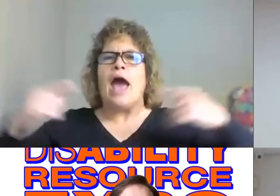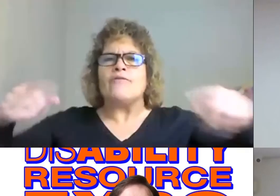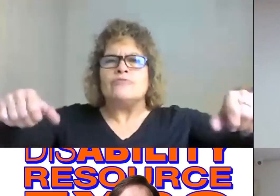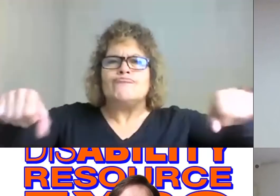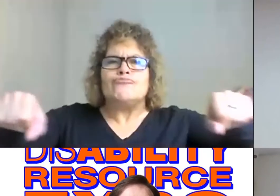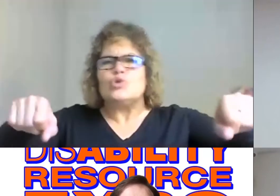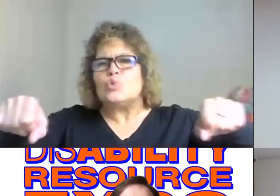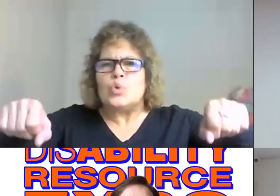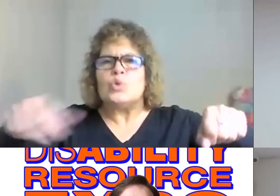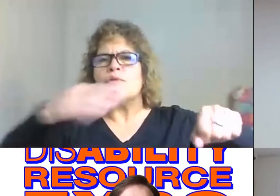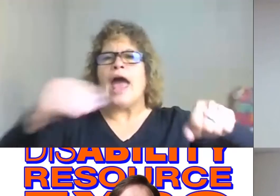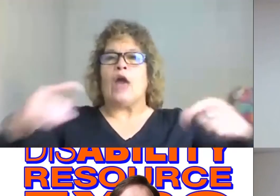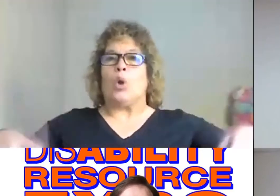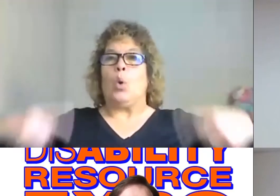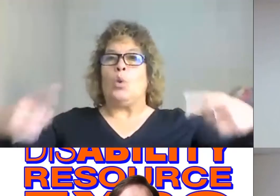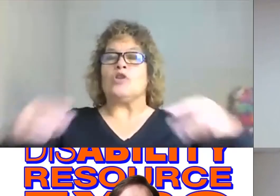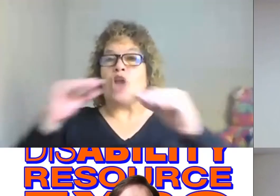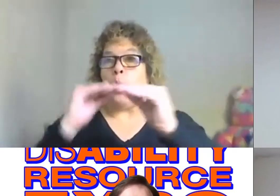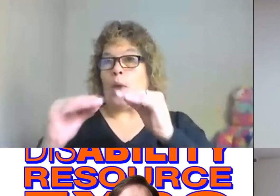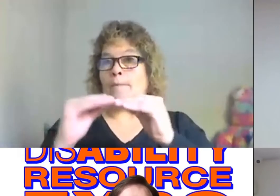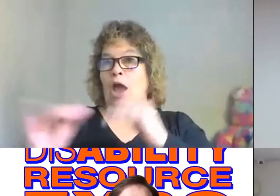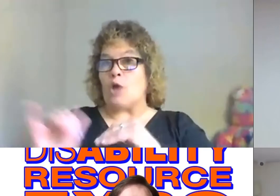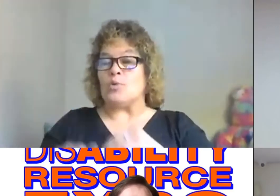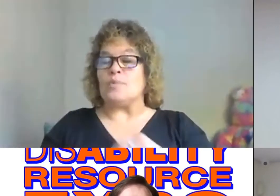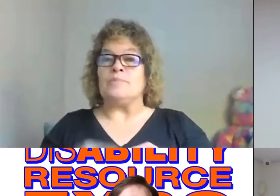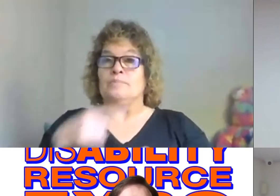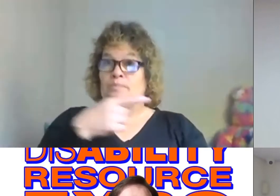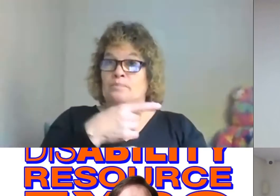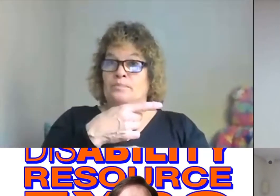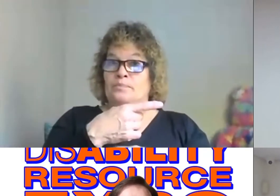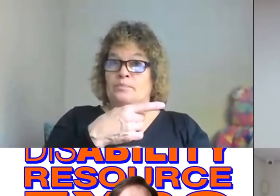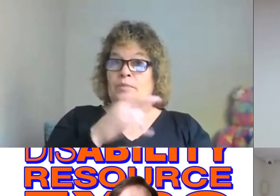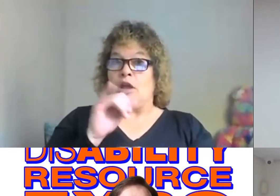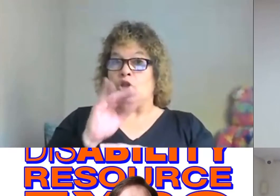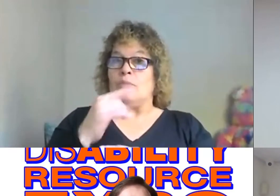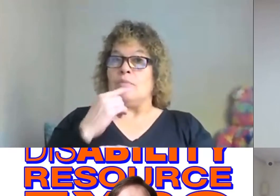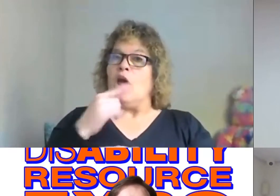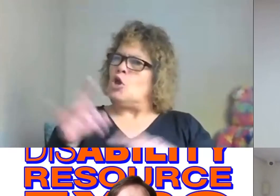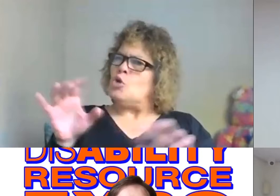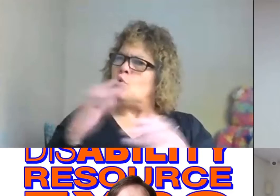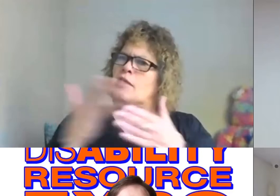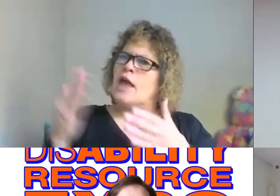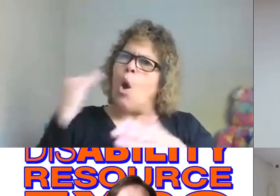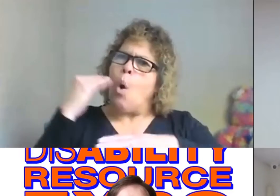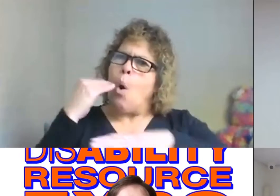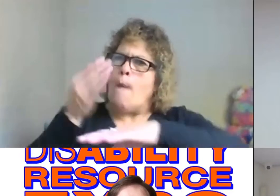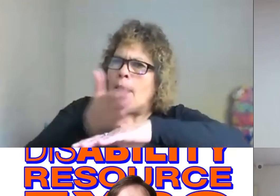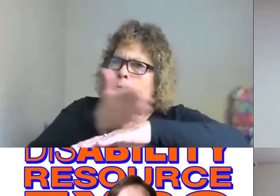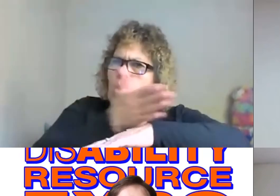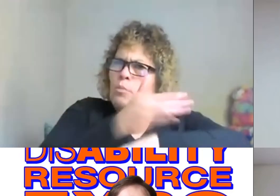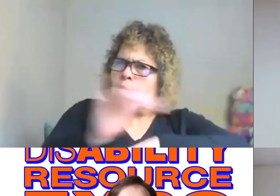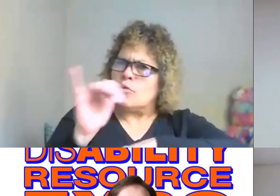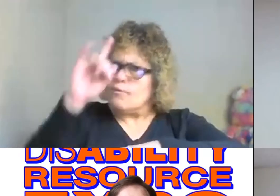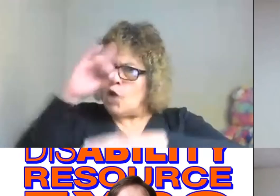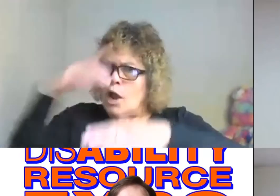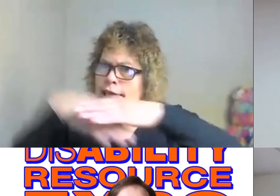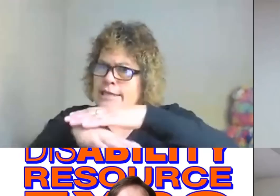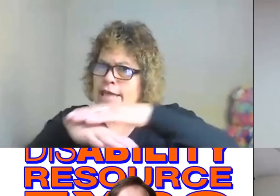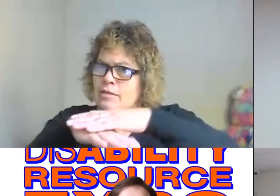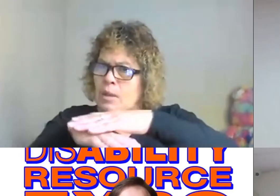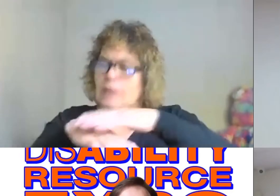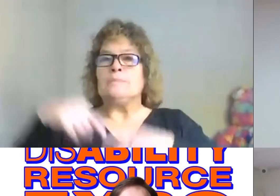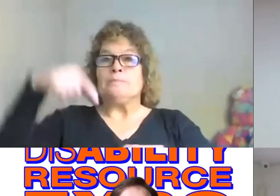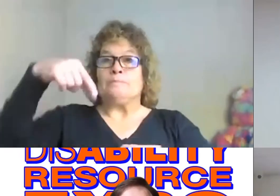well. Wonderful. And did you say that you guys do some things with home improvements as well for accessibility? Yes, we do. We